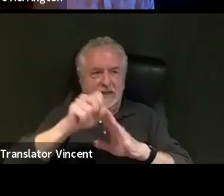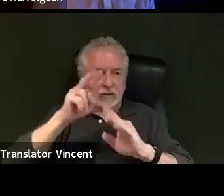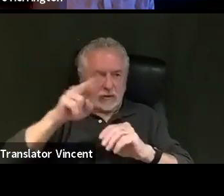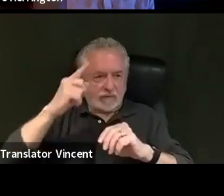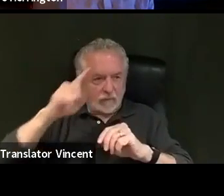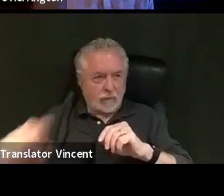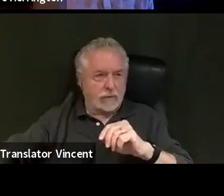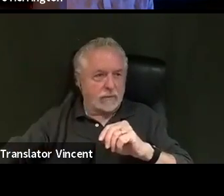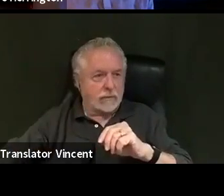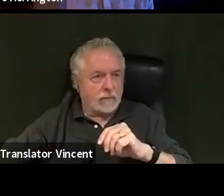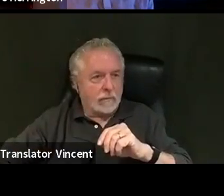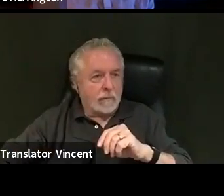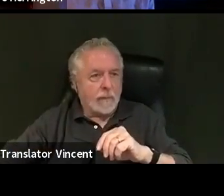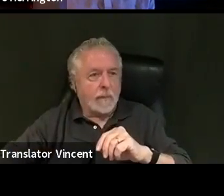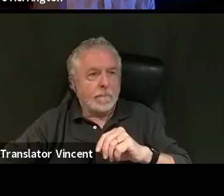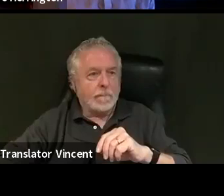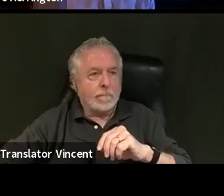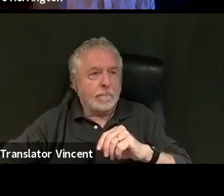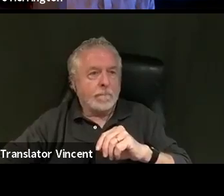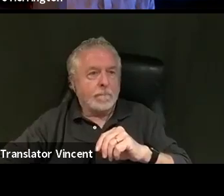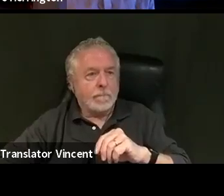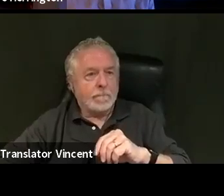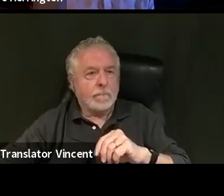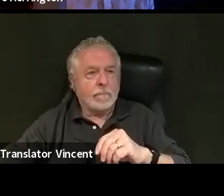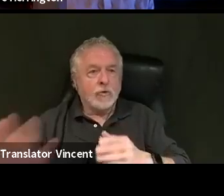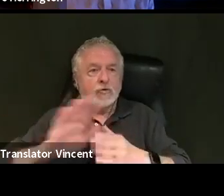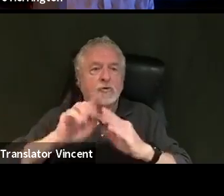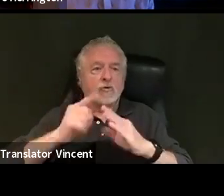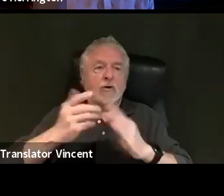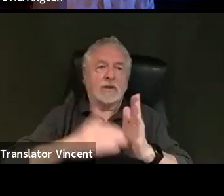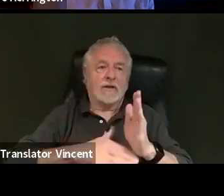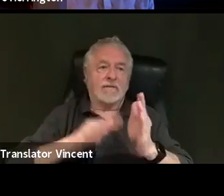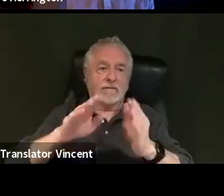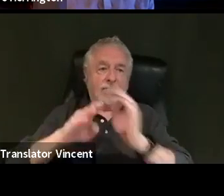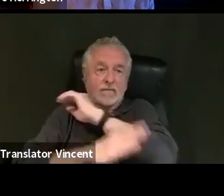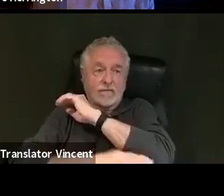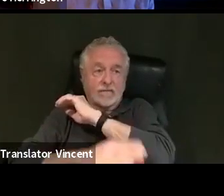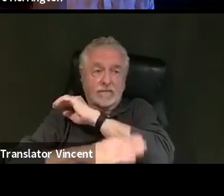for, but when school starts up again in the fall,